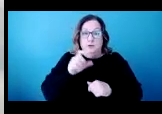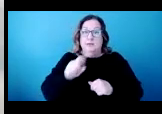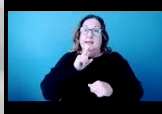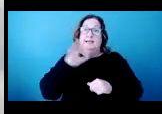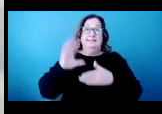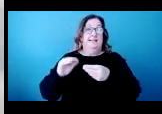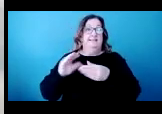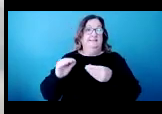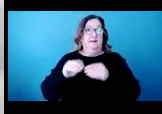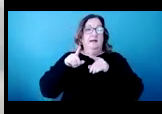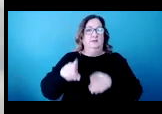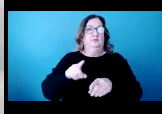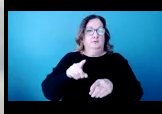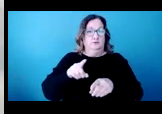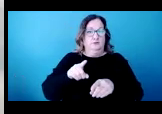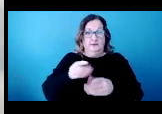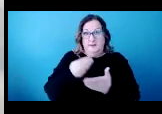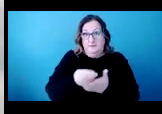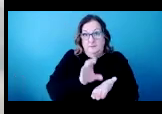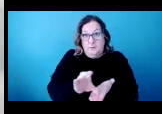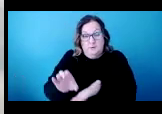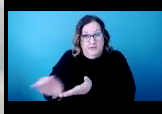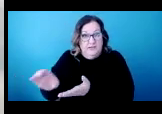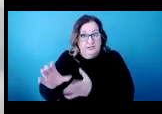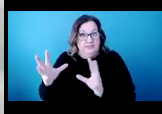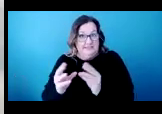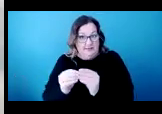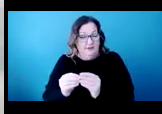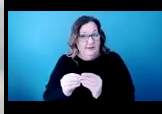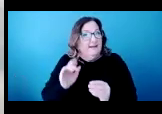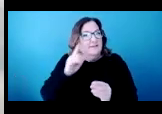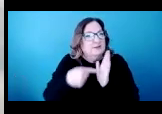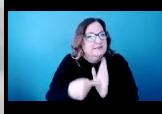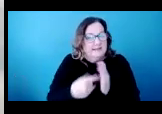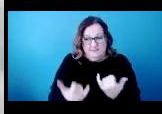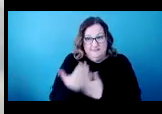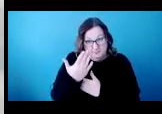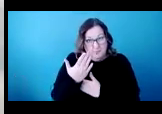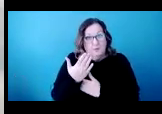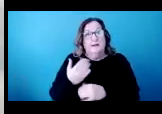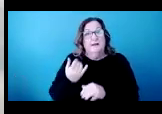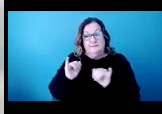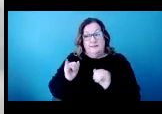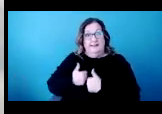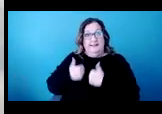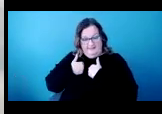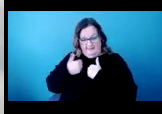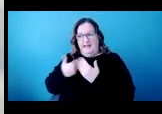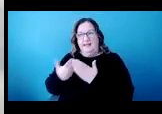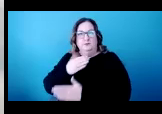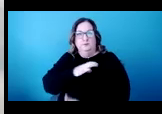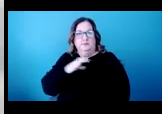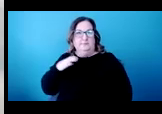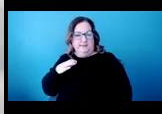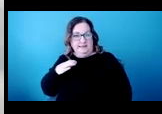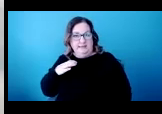were in one this morning, actually, at our new committee as independent living. And it's